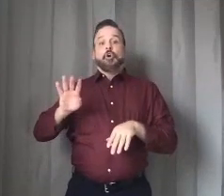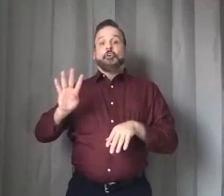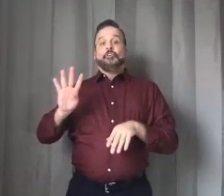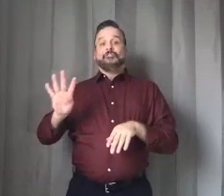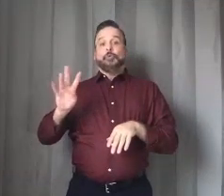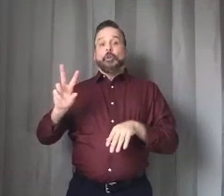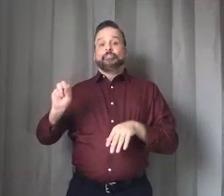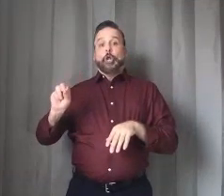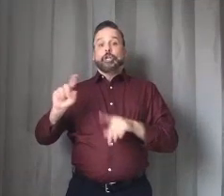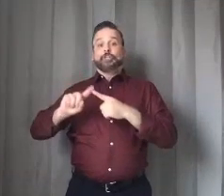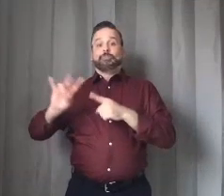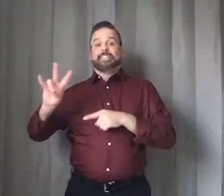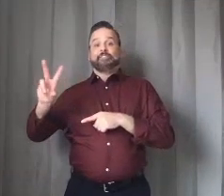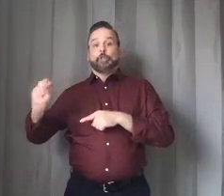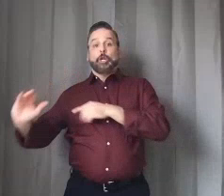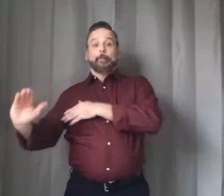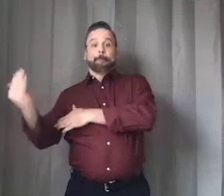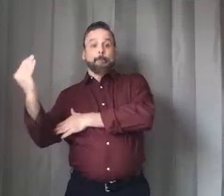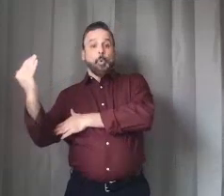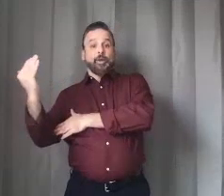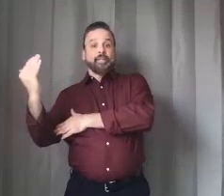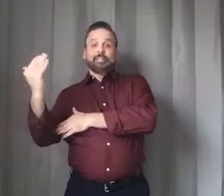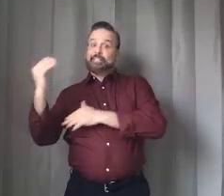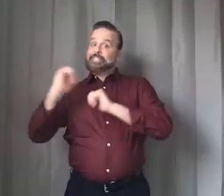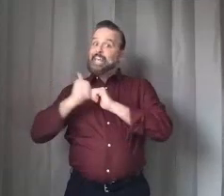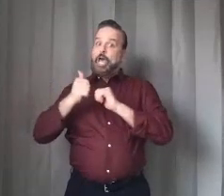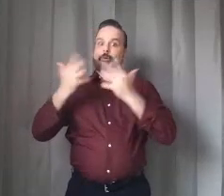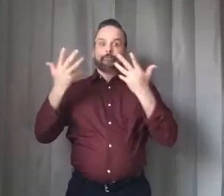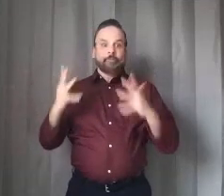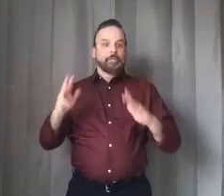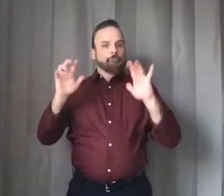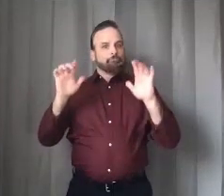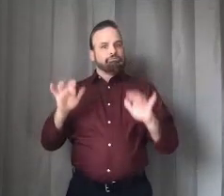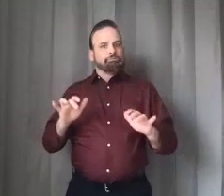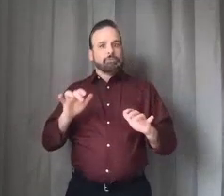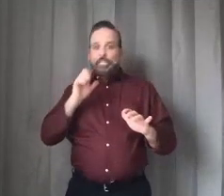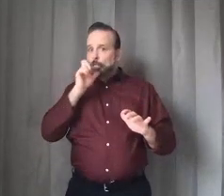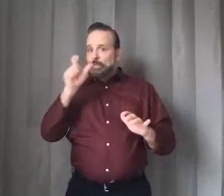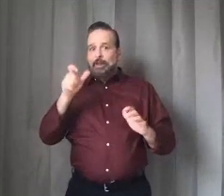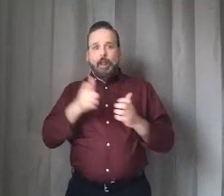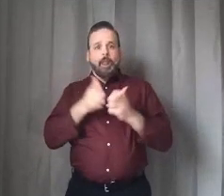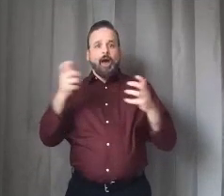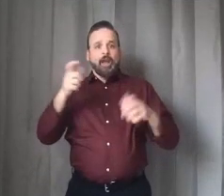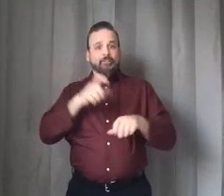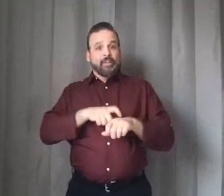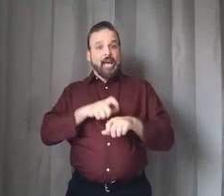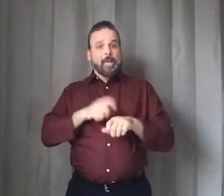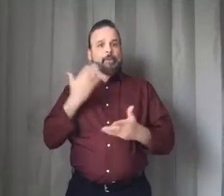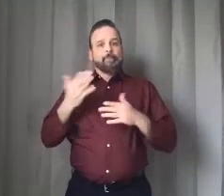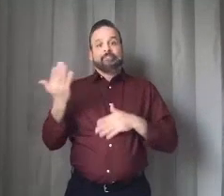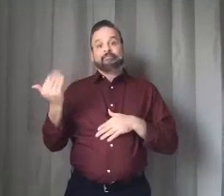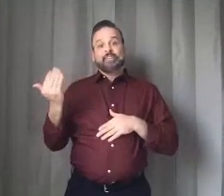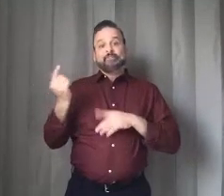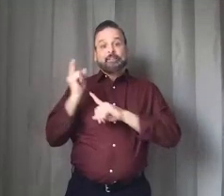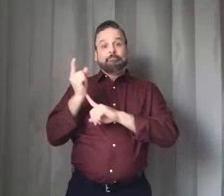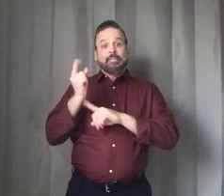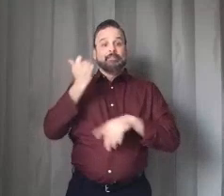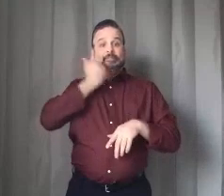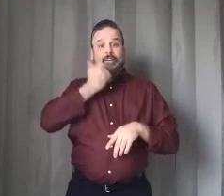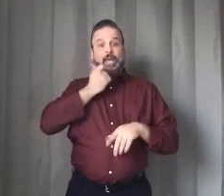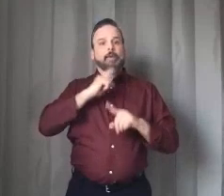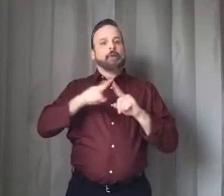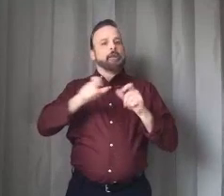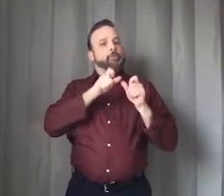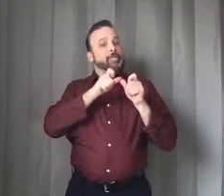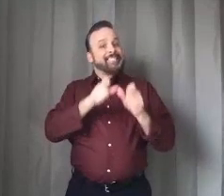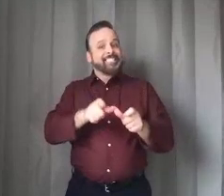And that's what I did. And that's how I got stuff done. You don't need a lot of time. You could need 15 minutes. But if you're consistent, you would